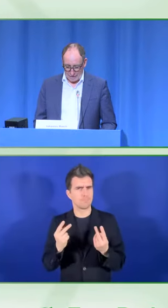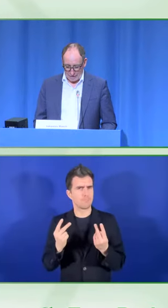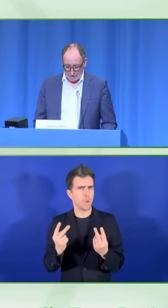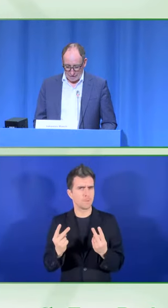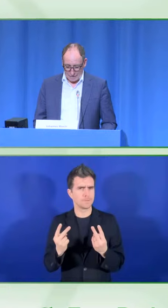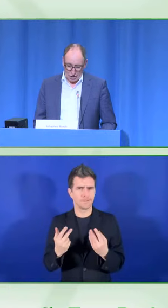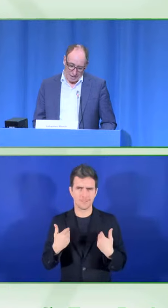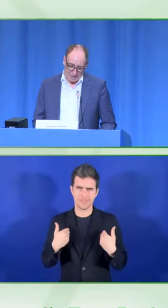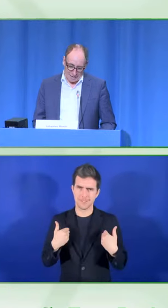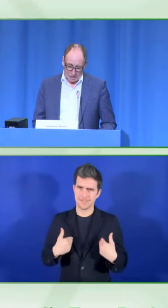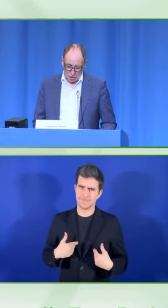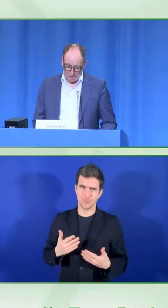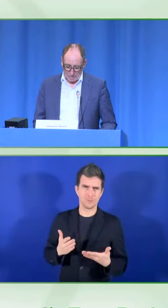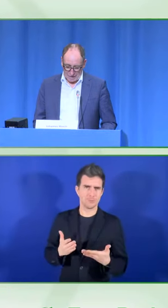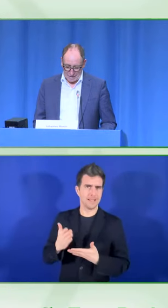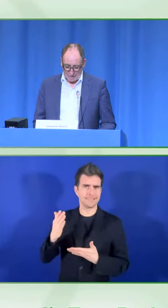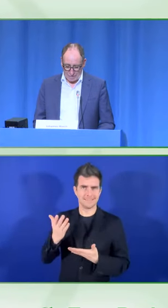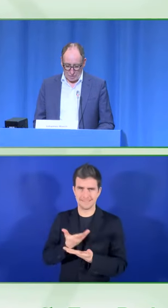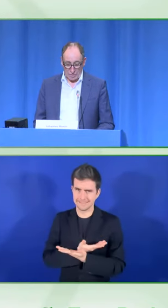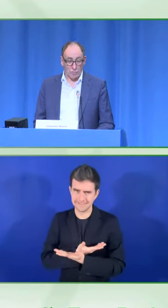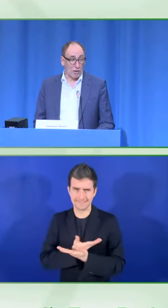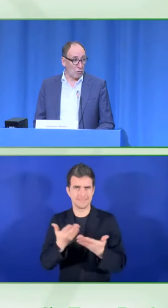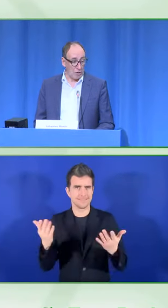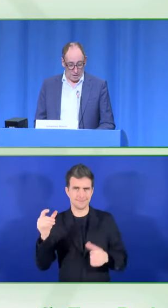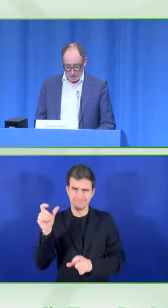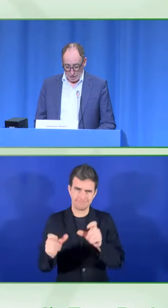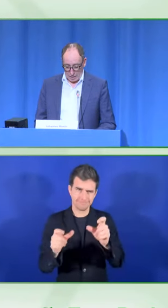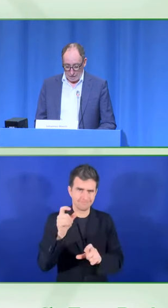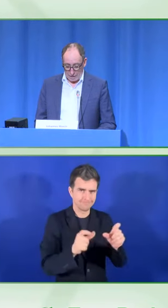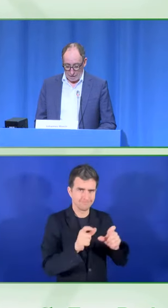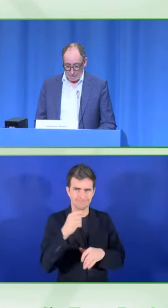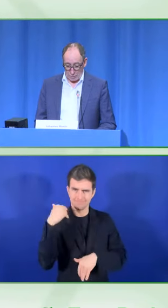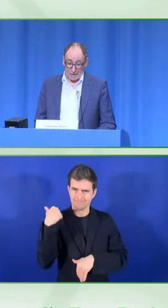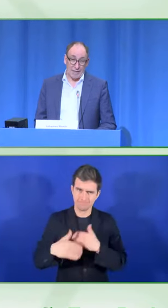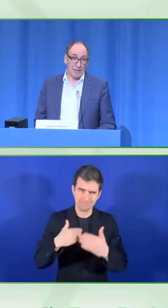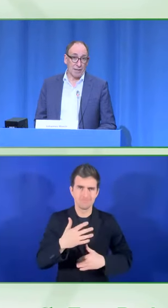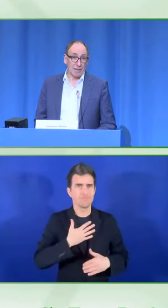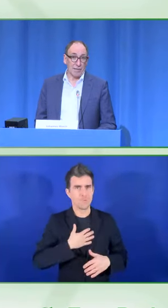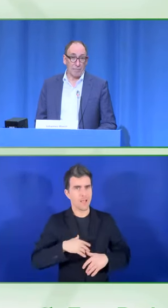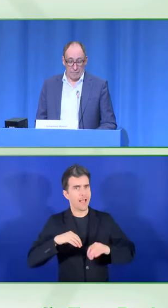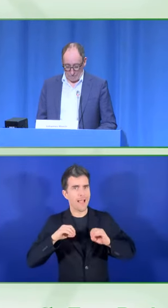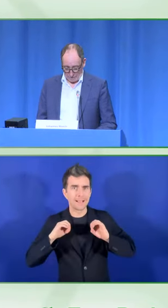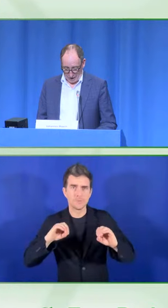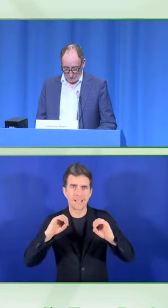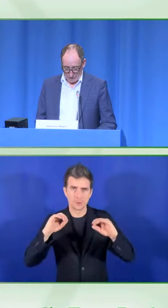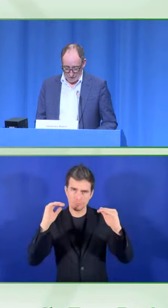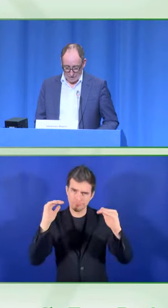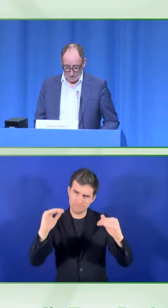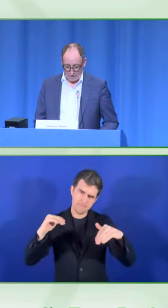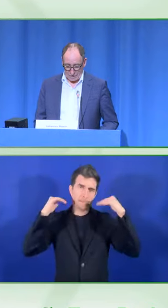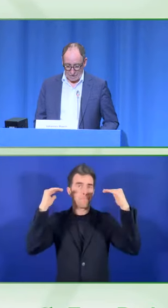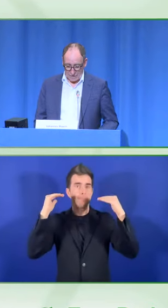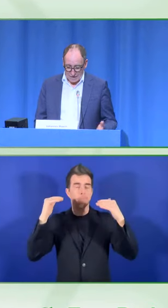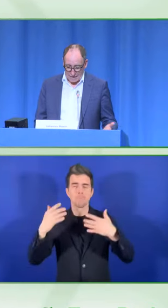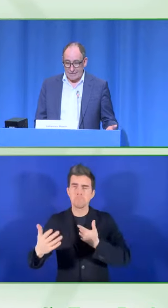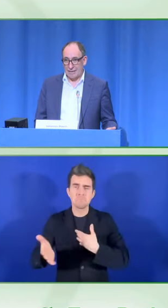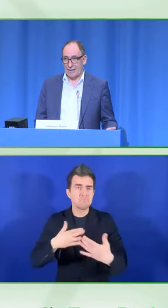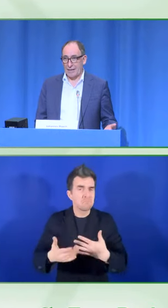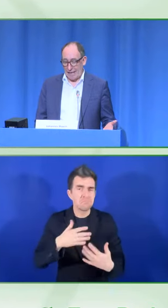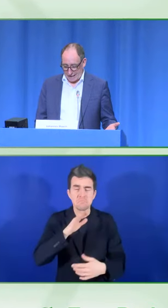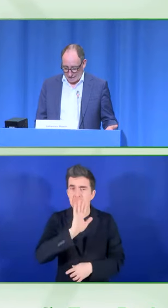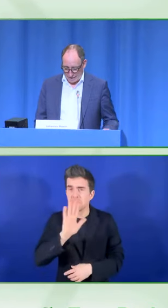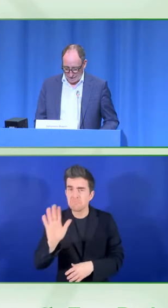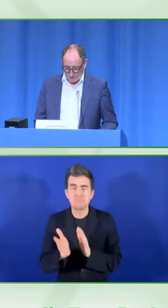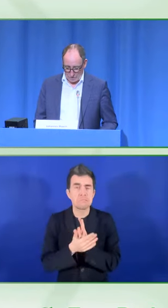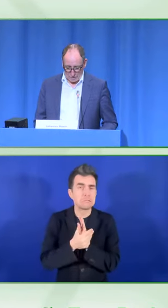abilities. Digitalization plays an important role in breaking barriers,